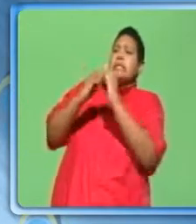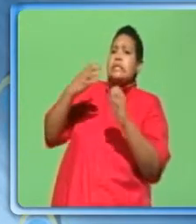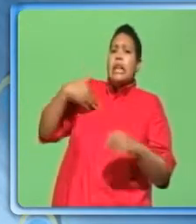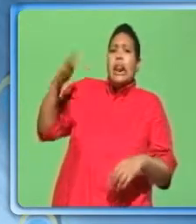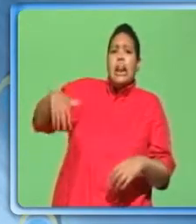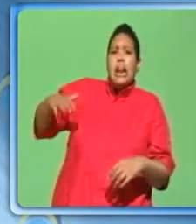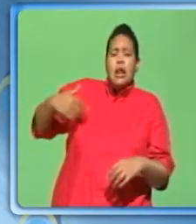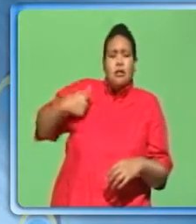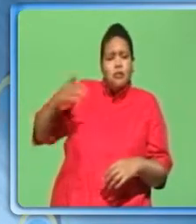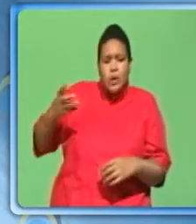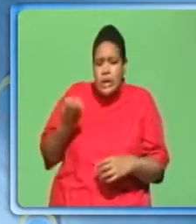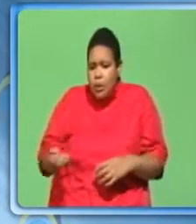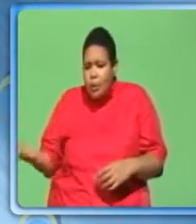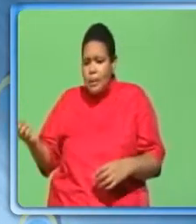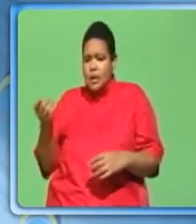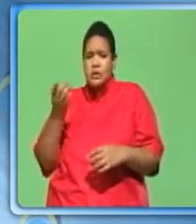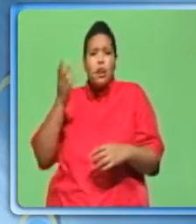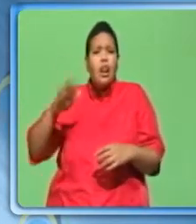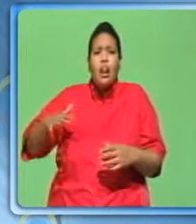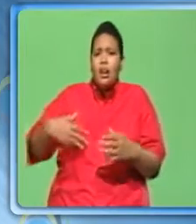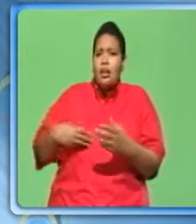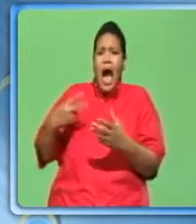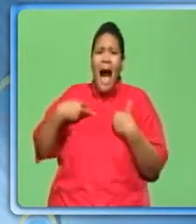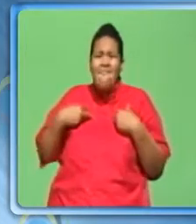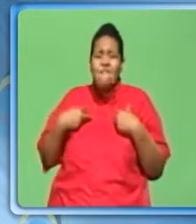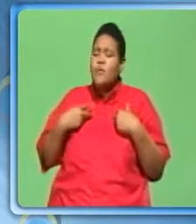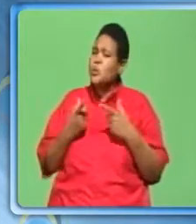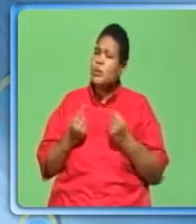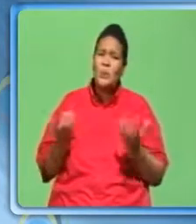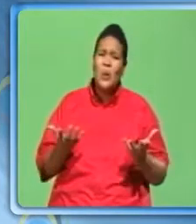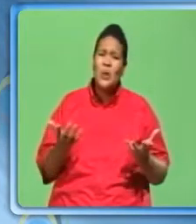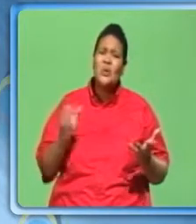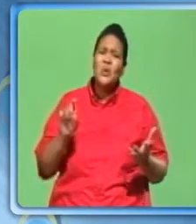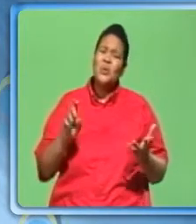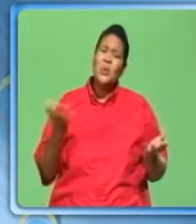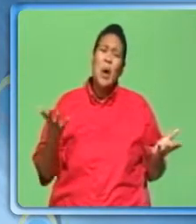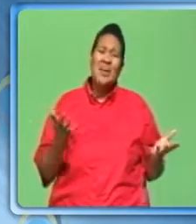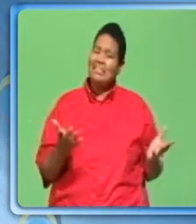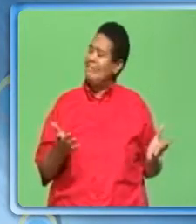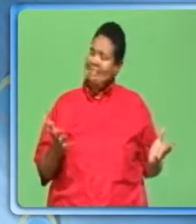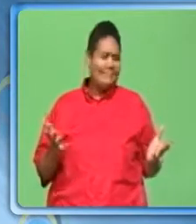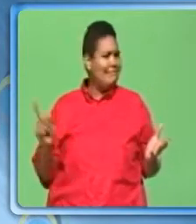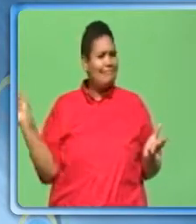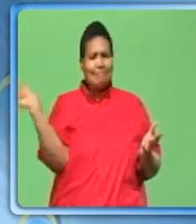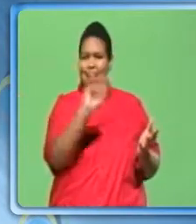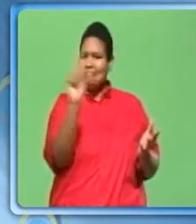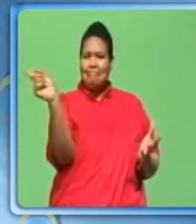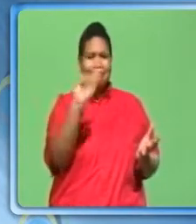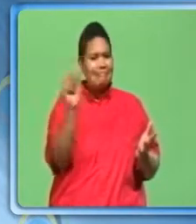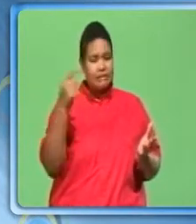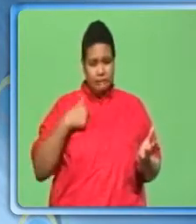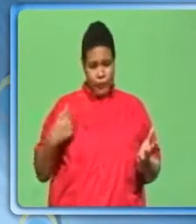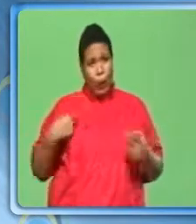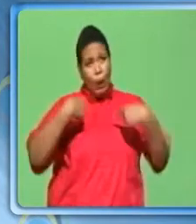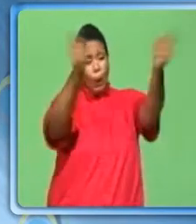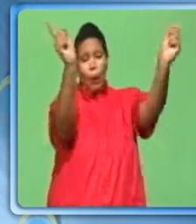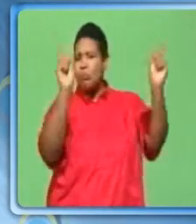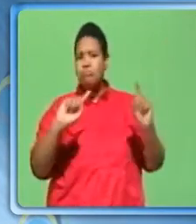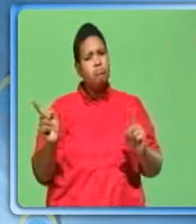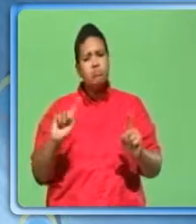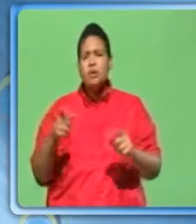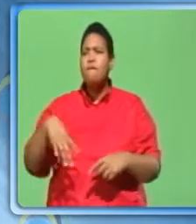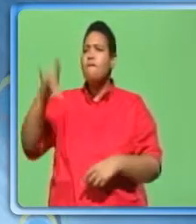the necessary tools and equipment to do so, then you should almost definitely enlist the help of a